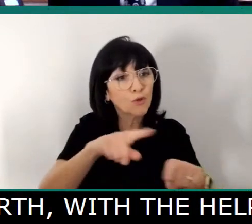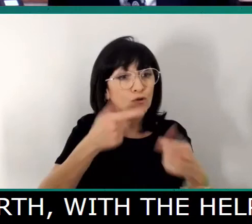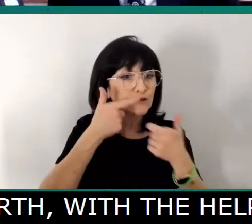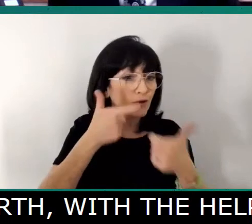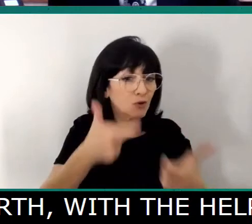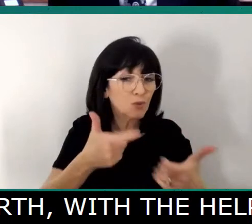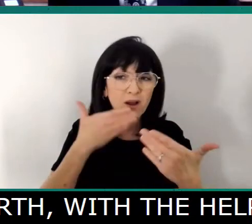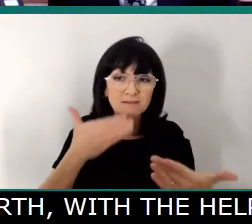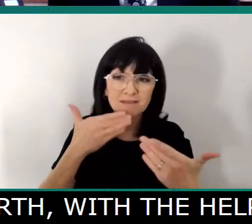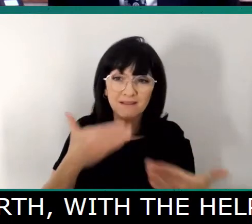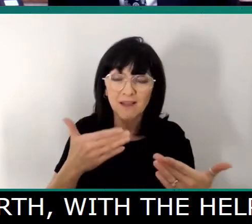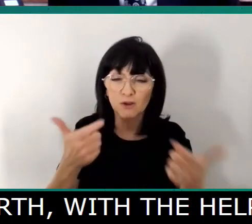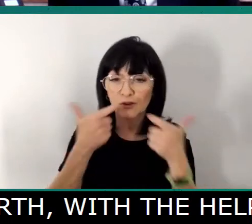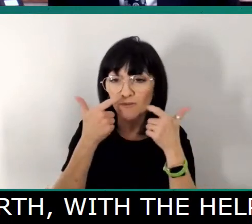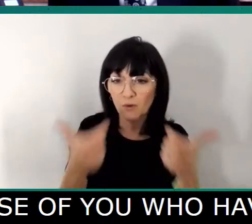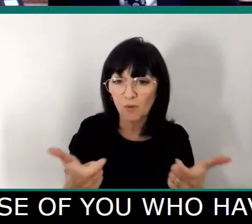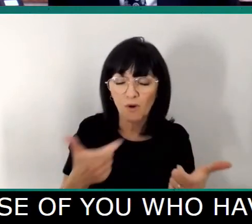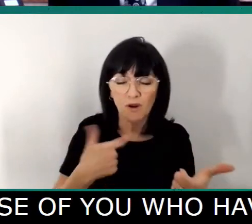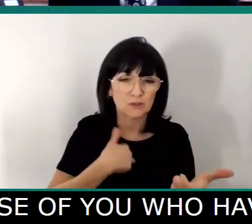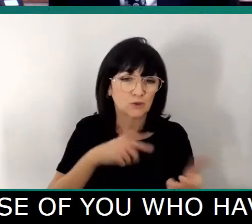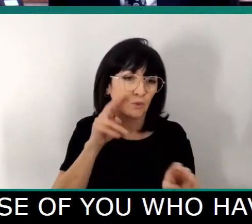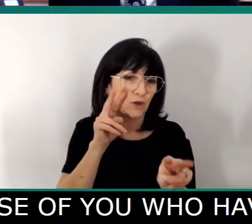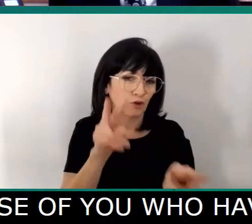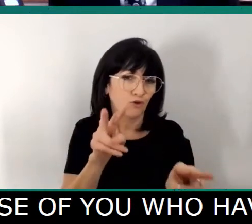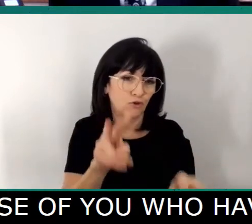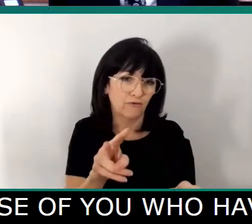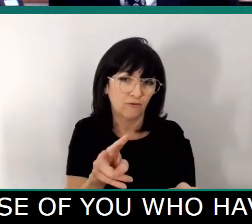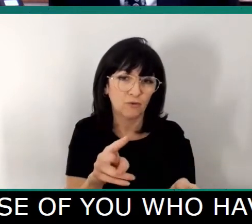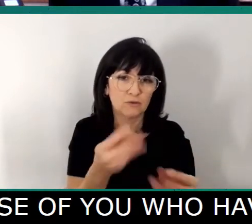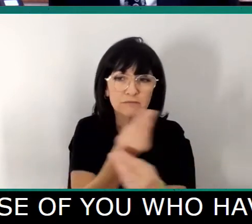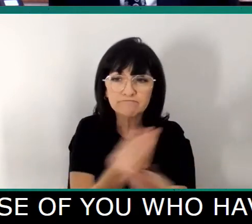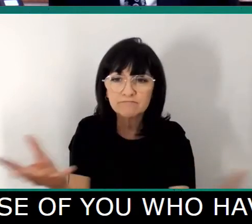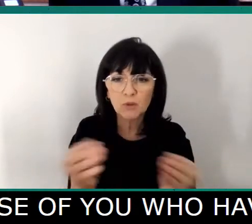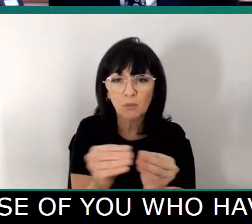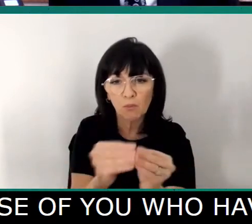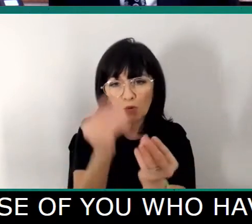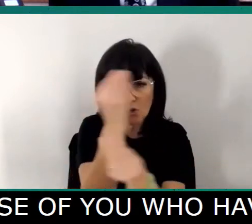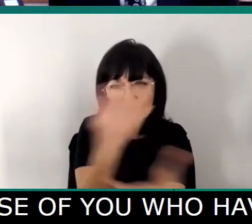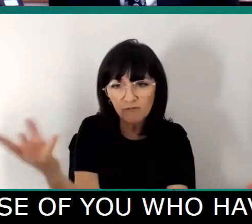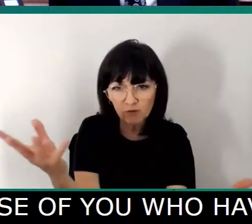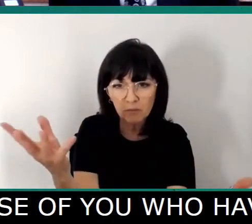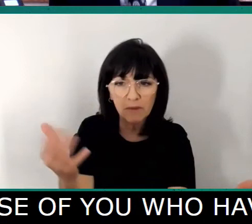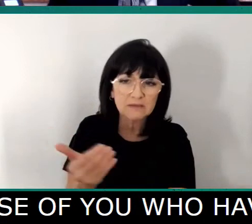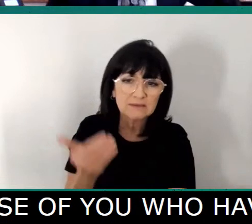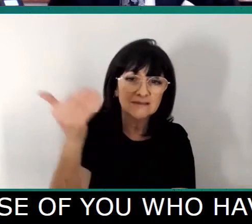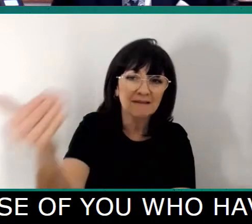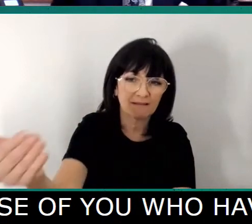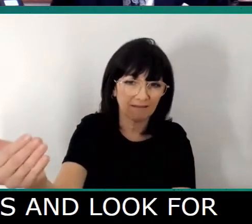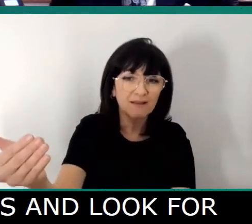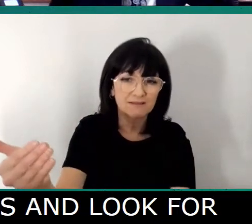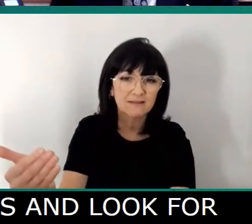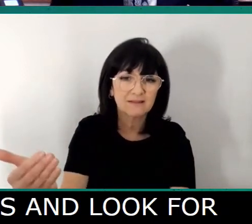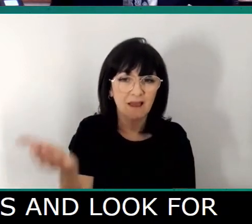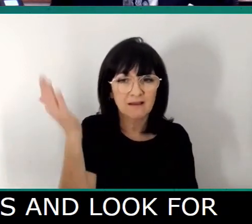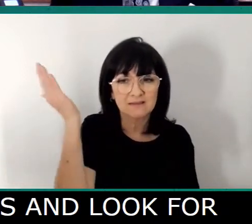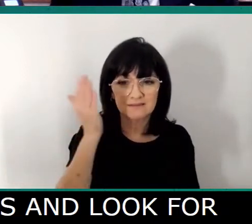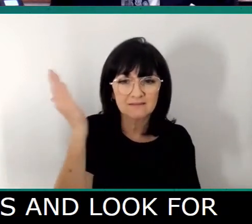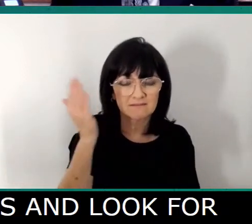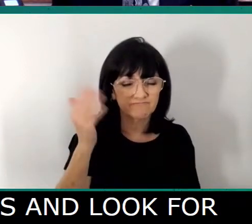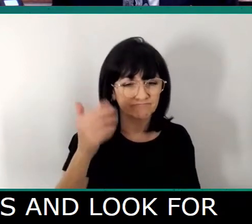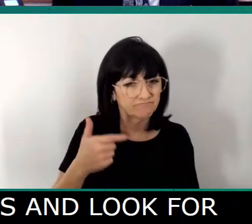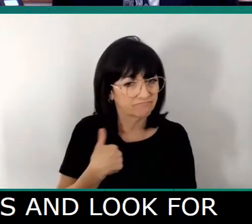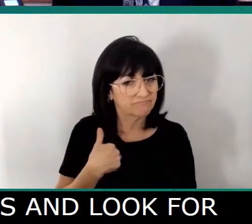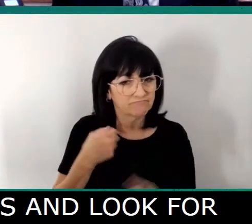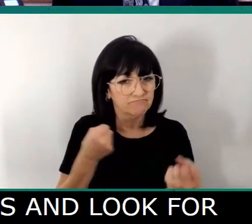us, and look forward to look for information more about our next session. I believe strongly that the